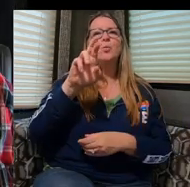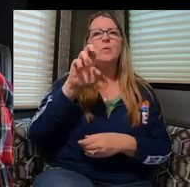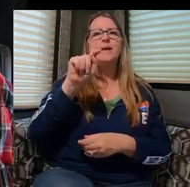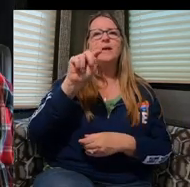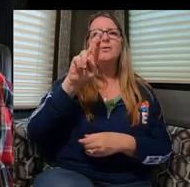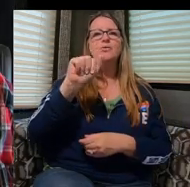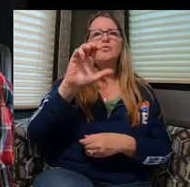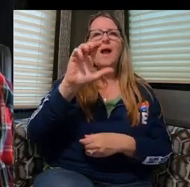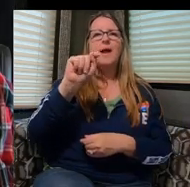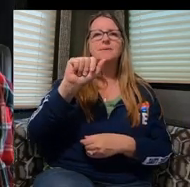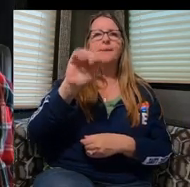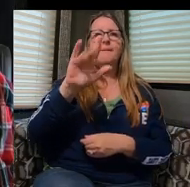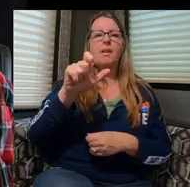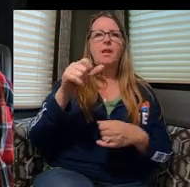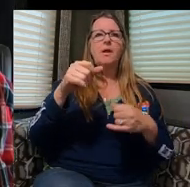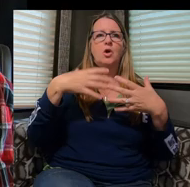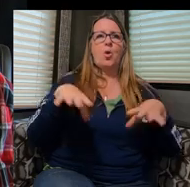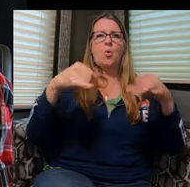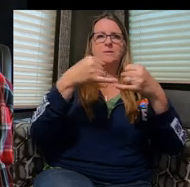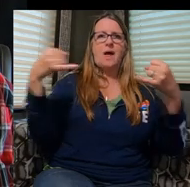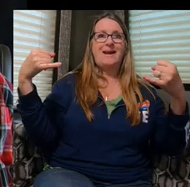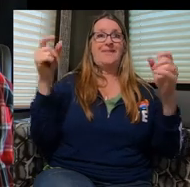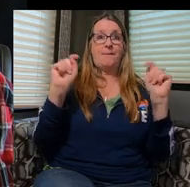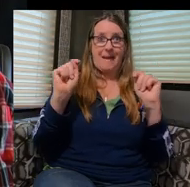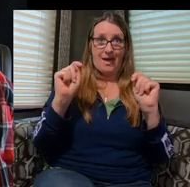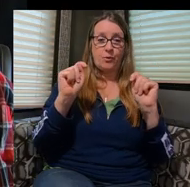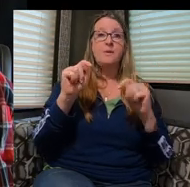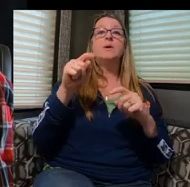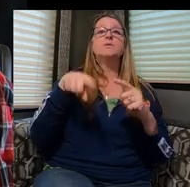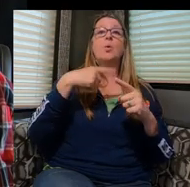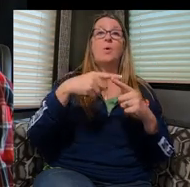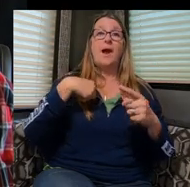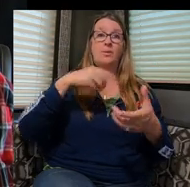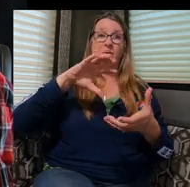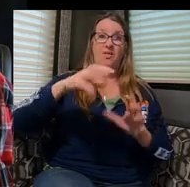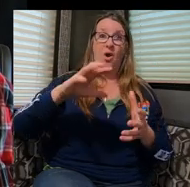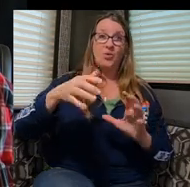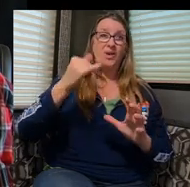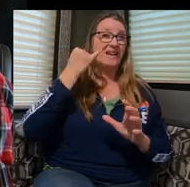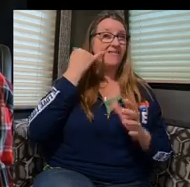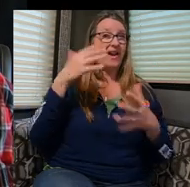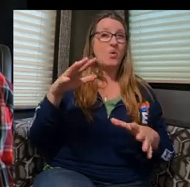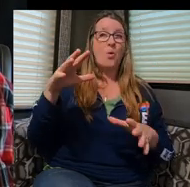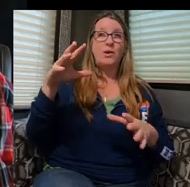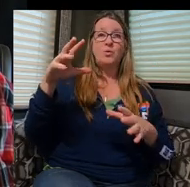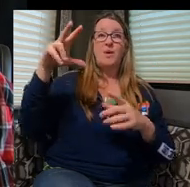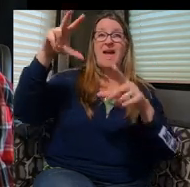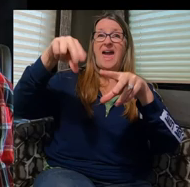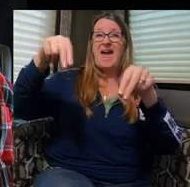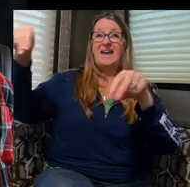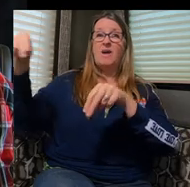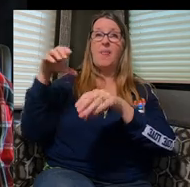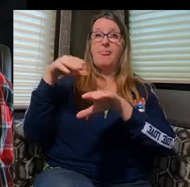interior retractable clothesline in the bathroom. So that when I'm doing laundry, if I don't want to hang it out on